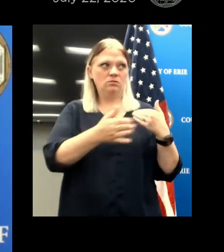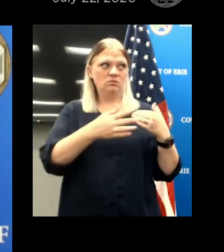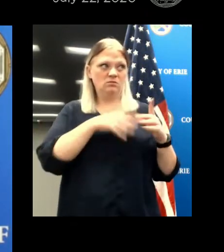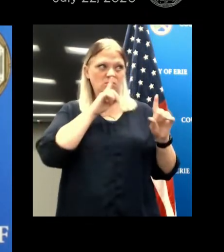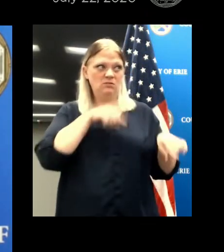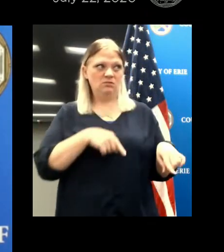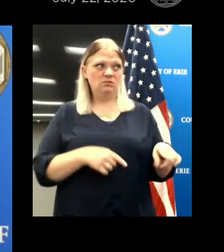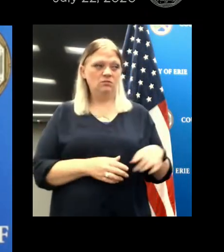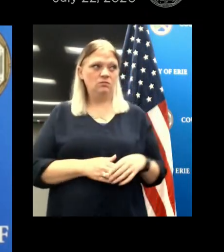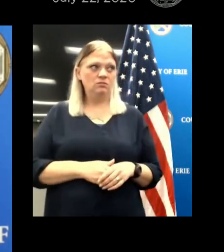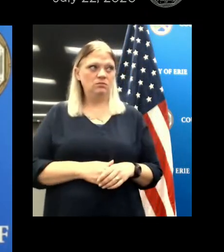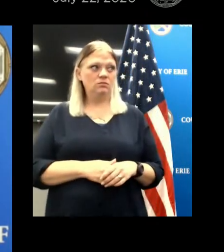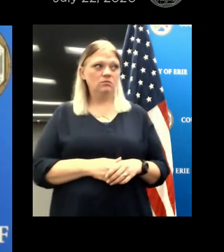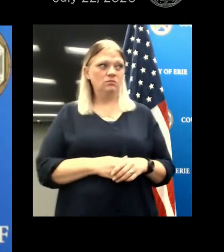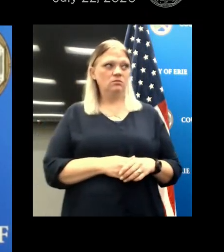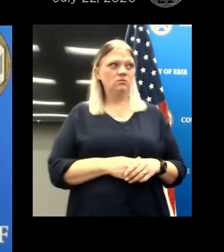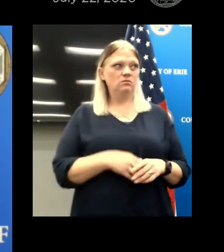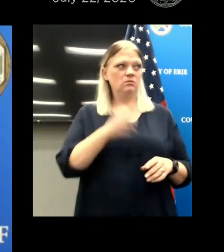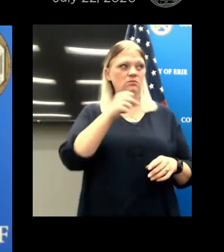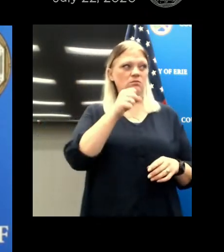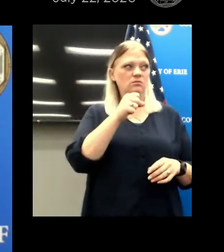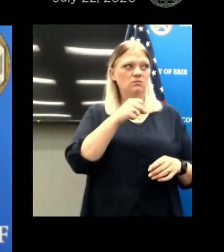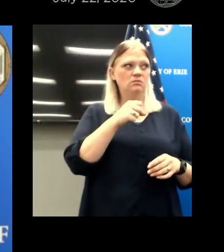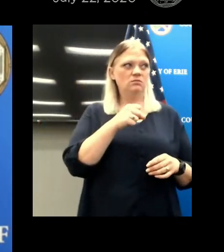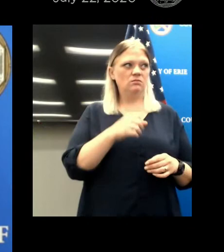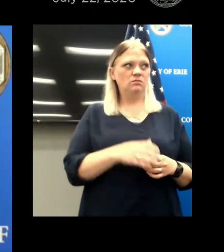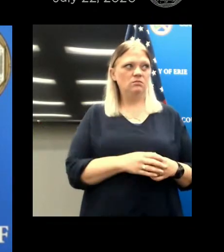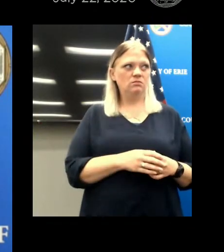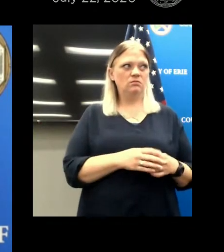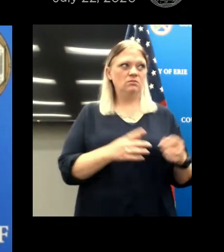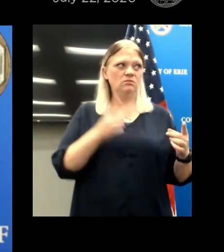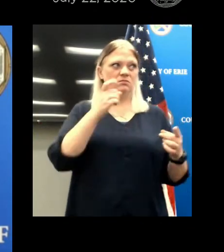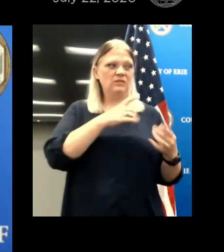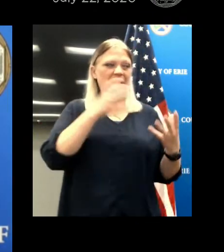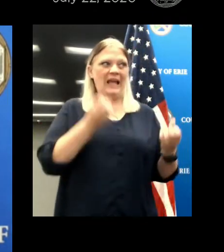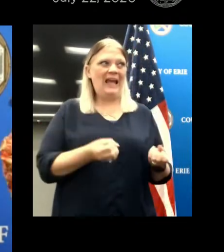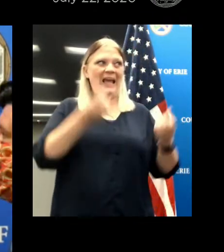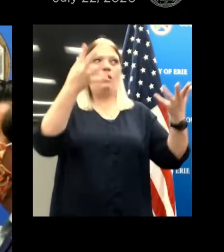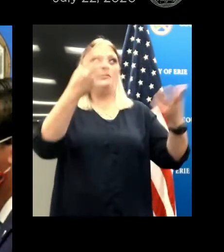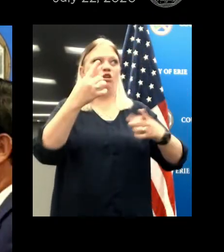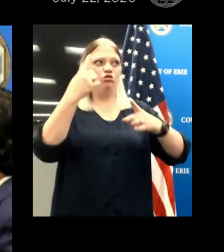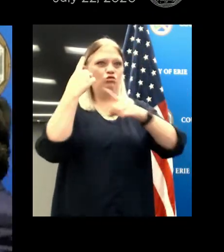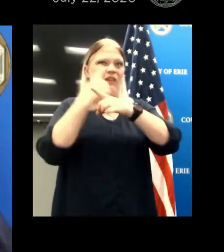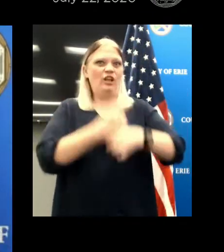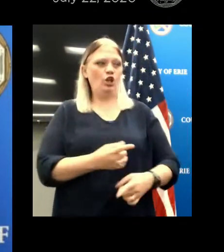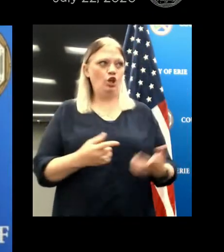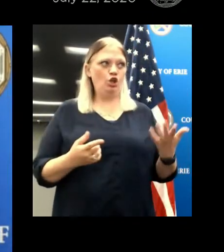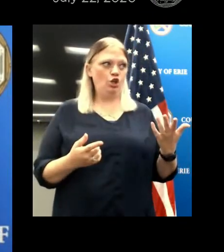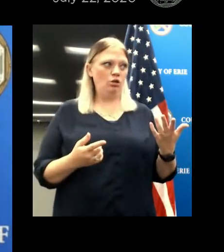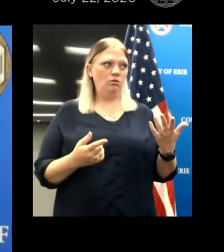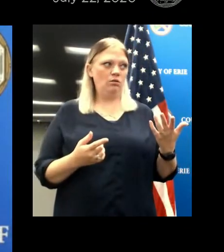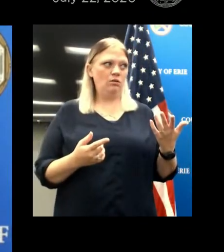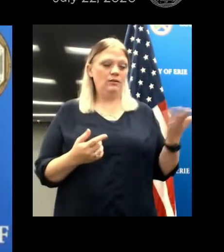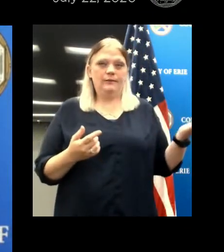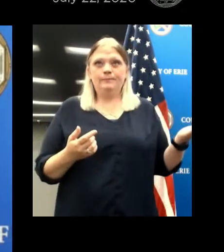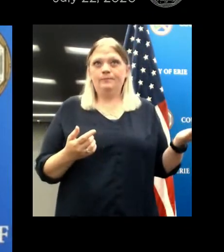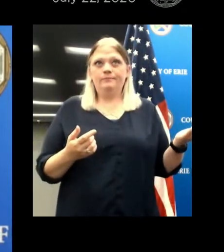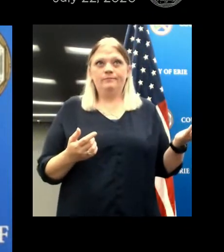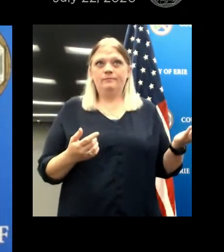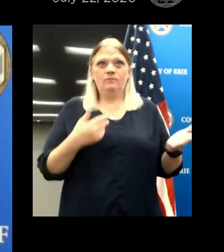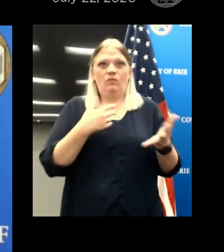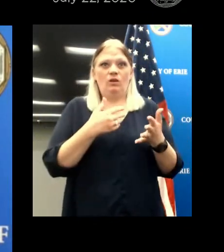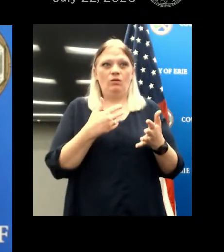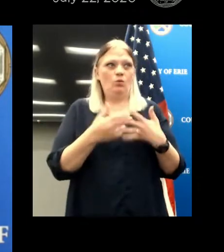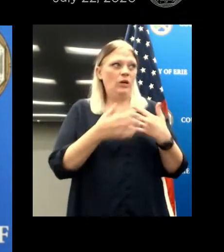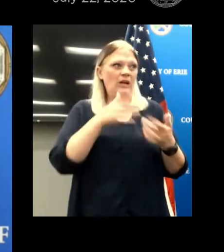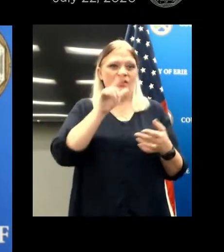question? Yeah, I was just trying to get a sense as to how much of this you guys get in on a regular basis. Yeah, well, whatever